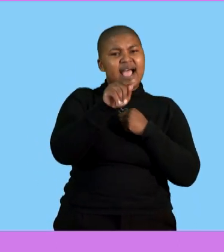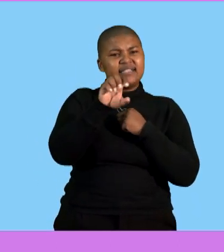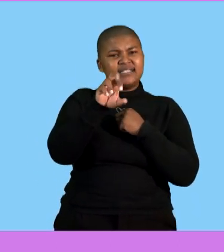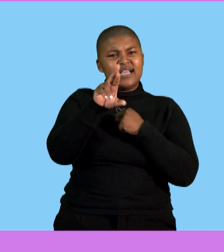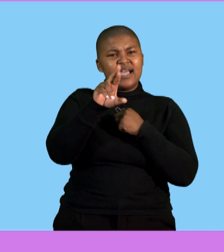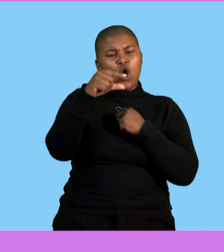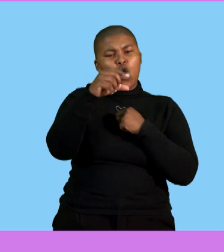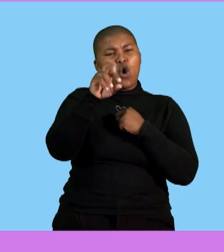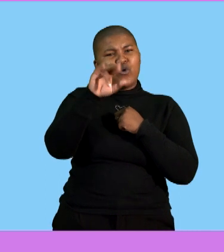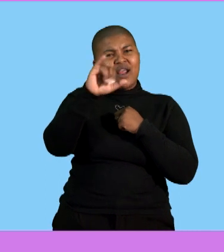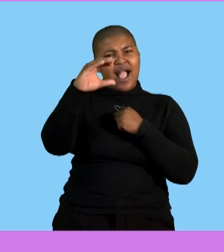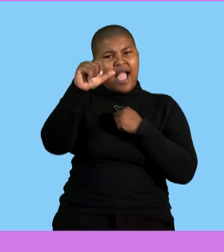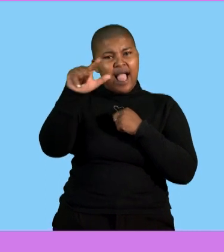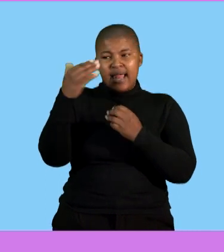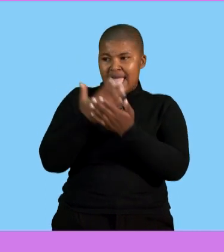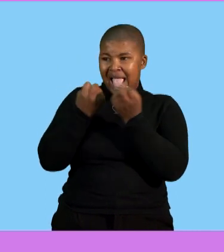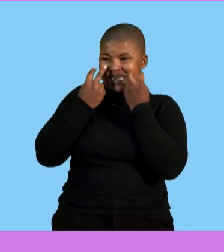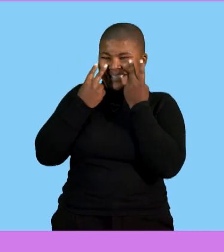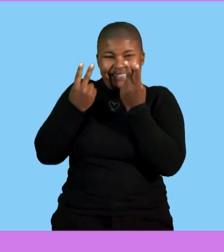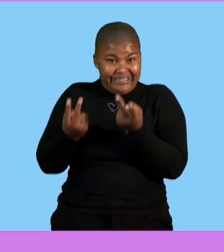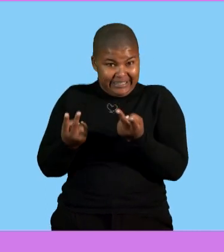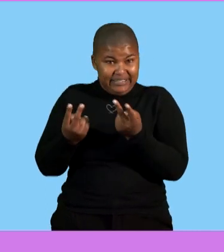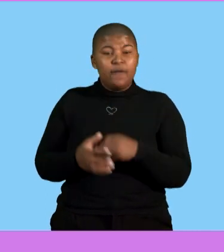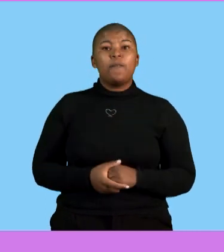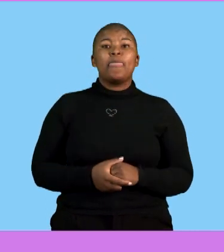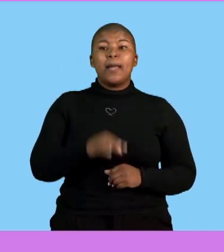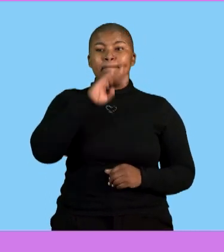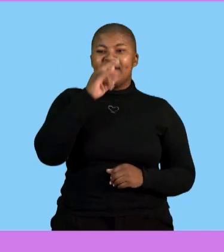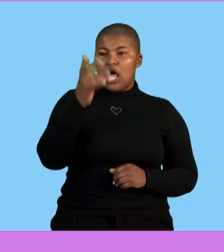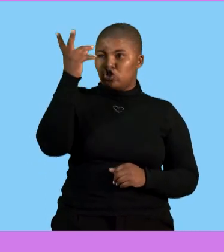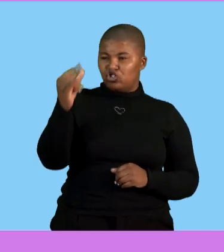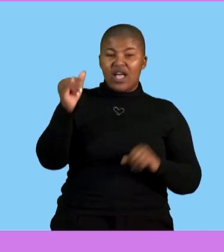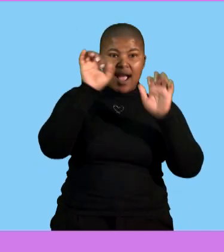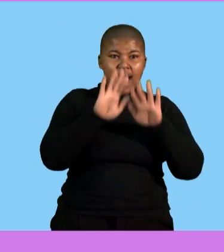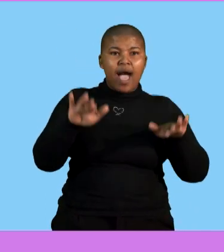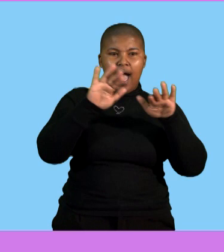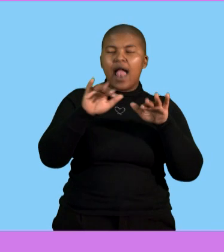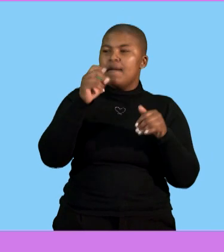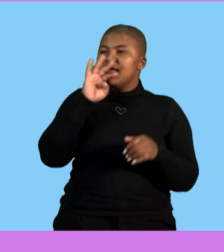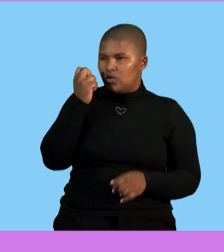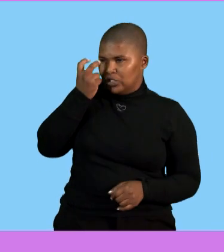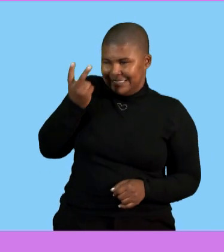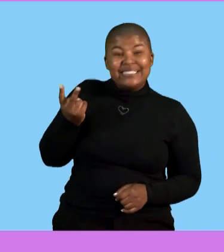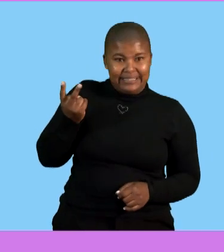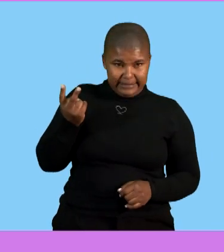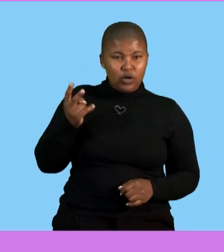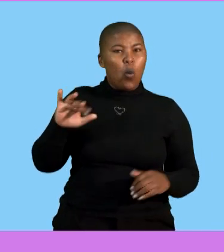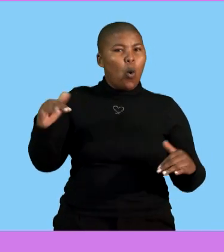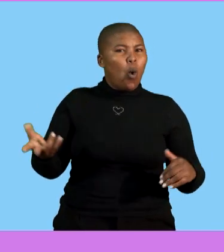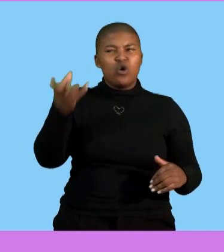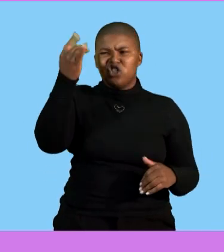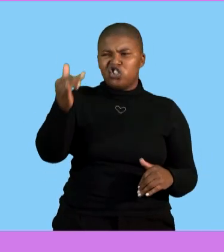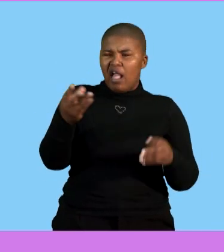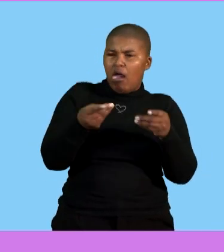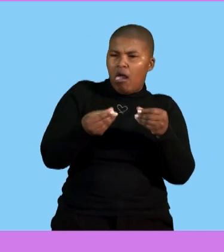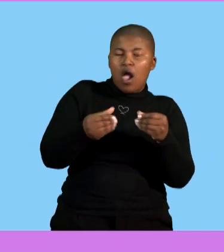categorically it can be observed. So now when you look at the color, now you are observing, or when you are